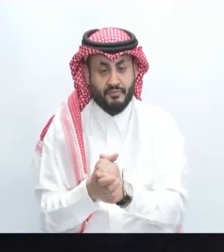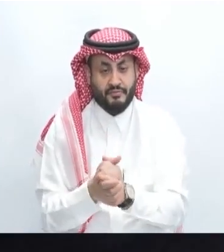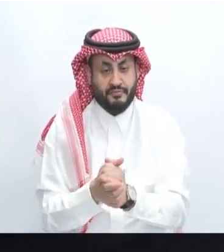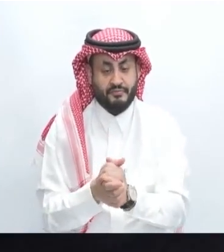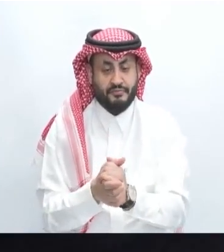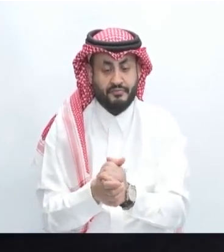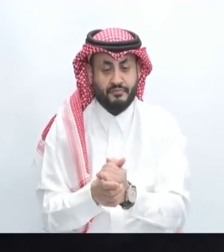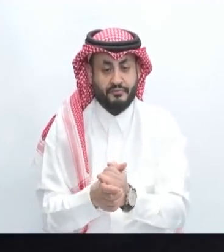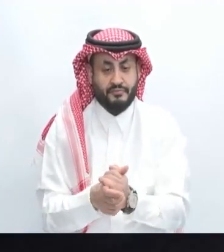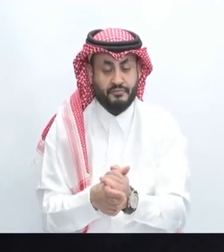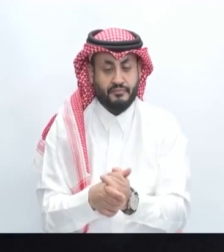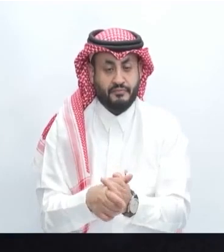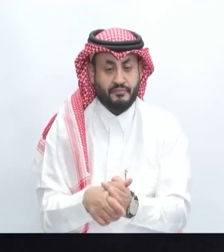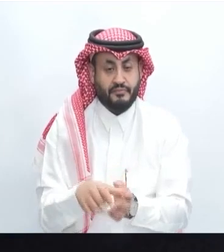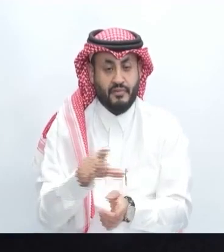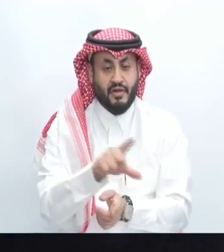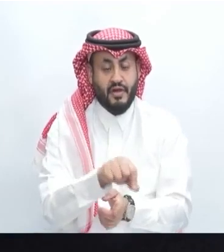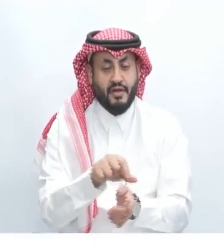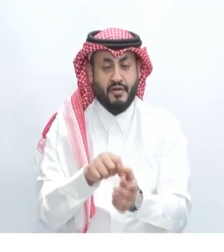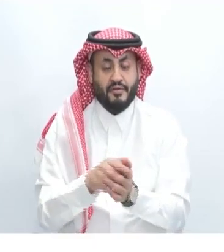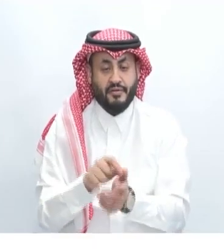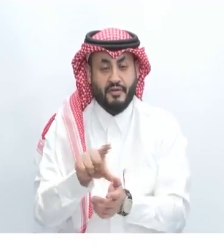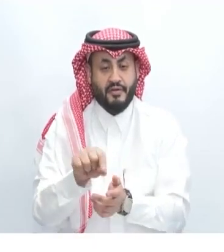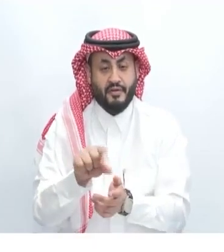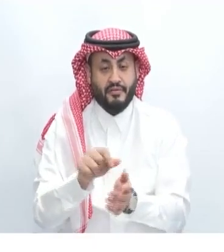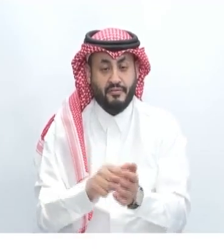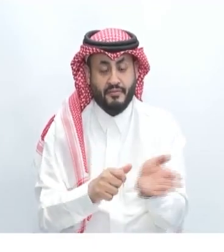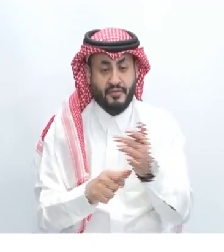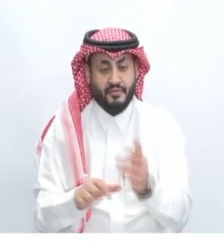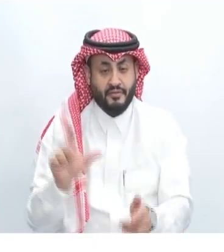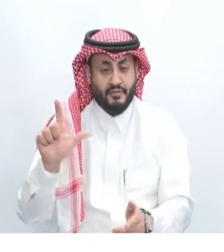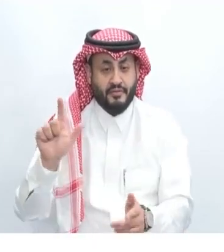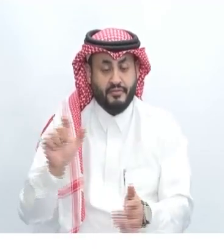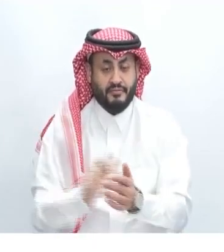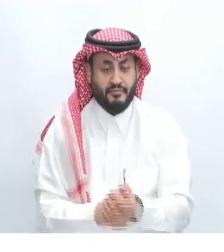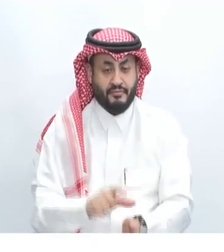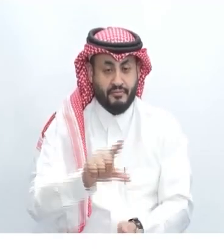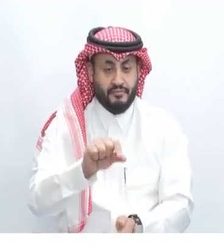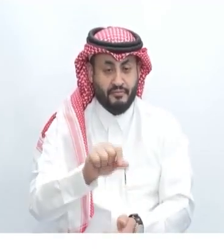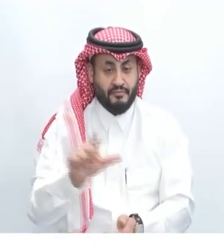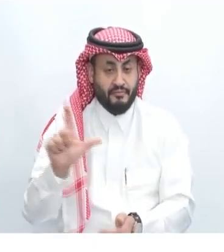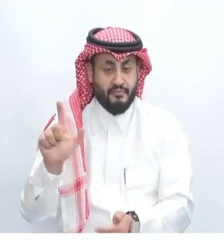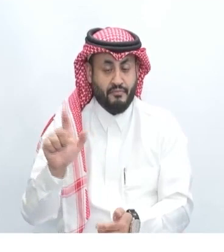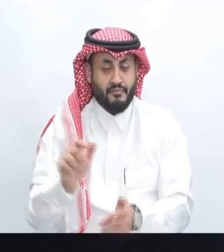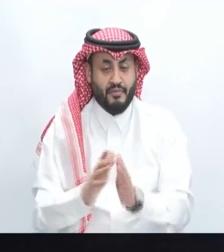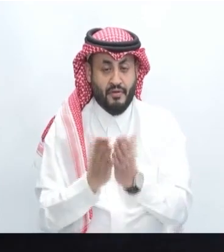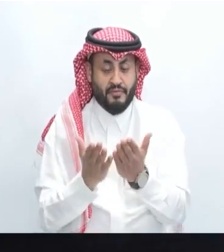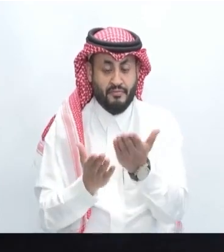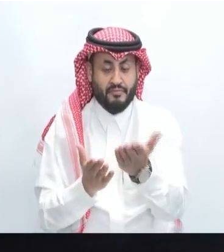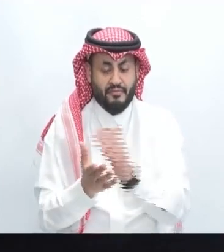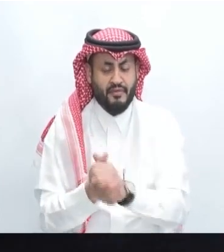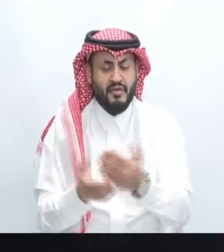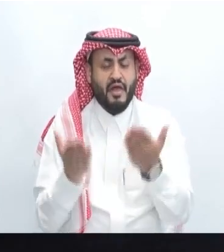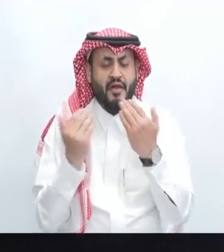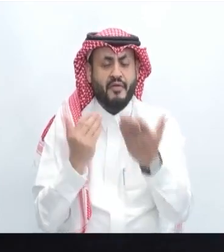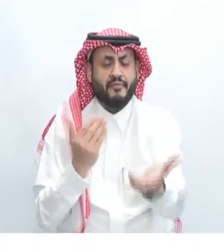next lesson, which is rhythms and sound, on pages 20 and 21. And in this lesson, our goals